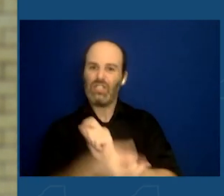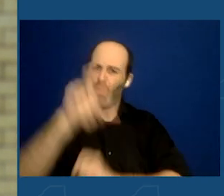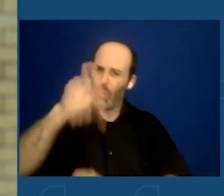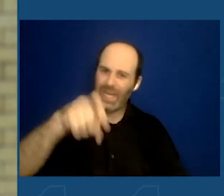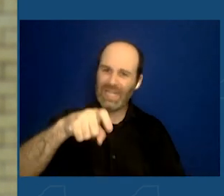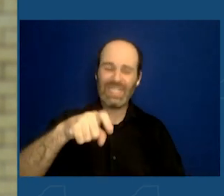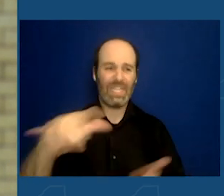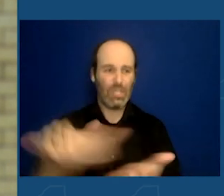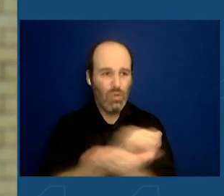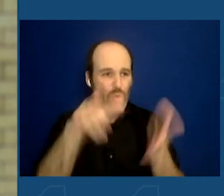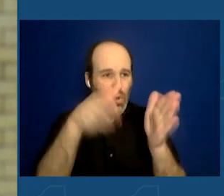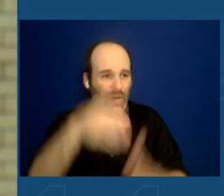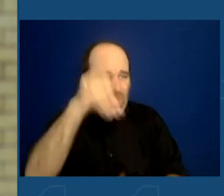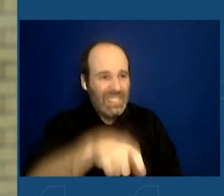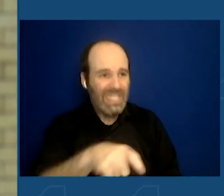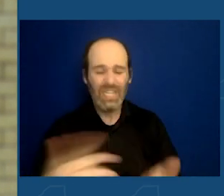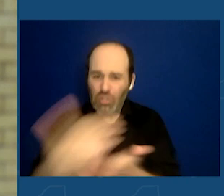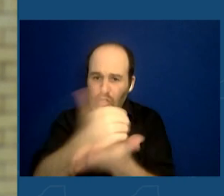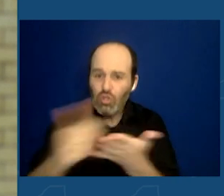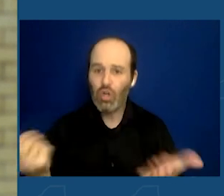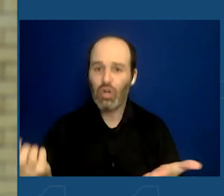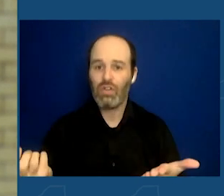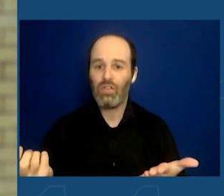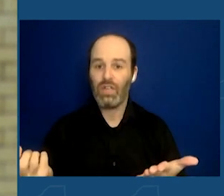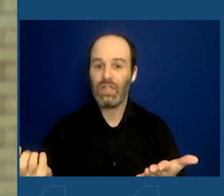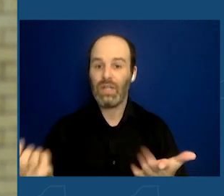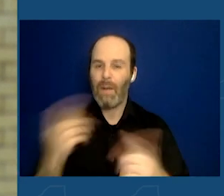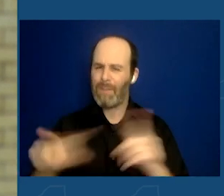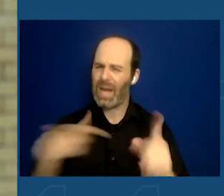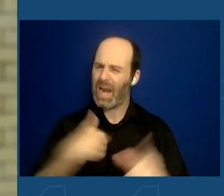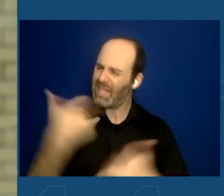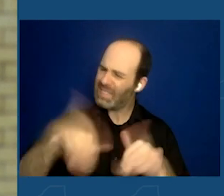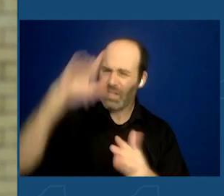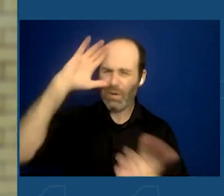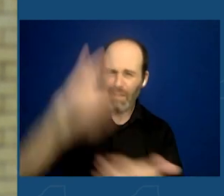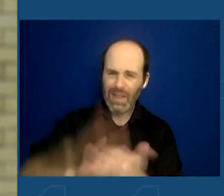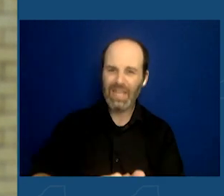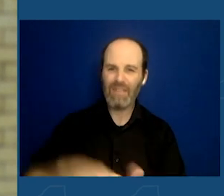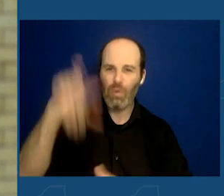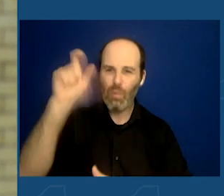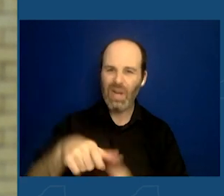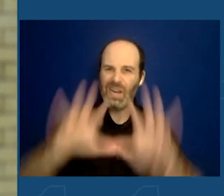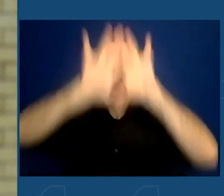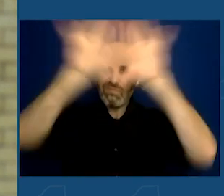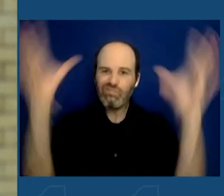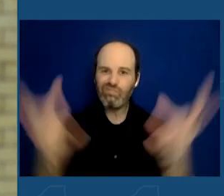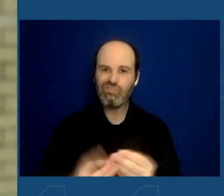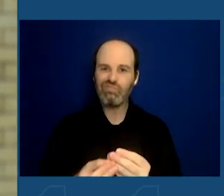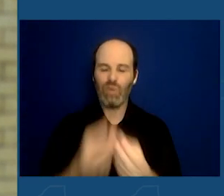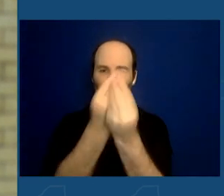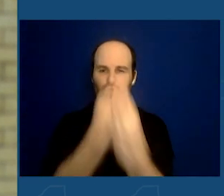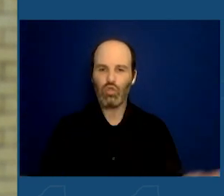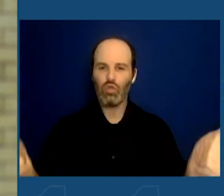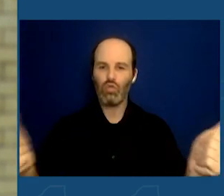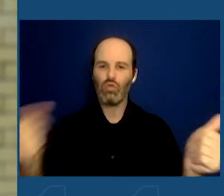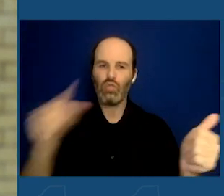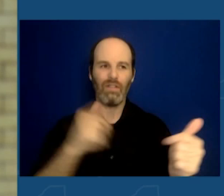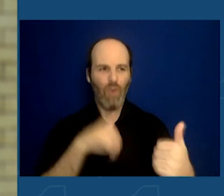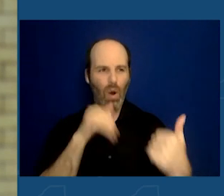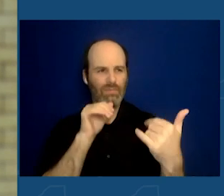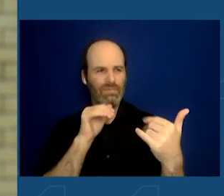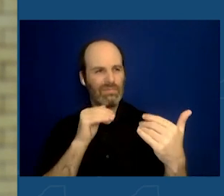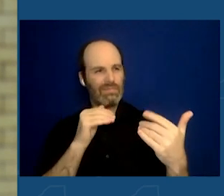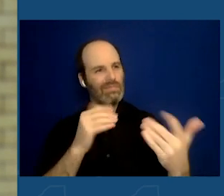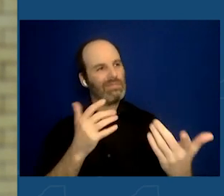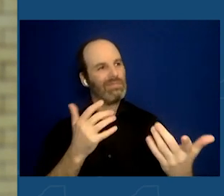deserve. But I still believe that we need a comprehensive solution to meet the scale of this housing